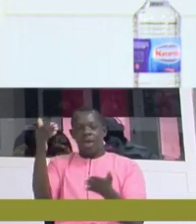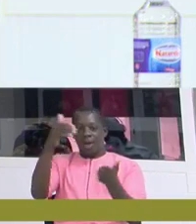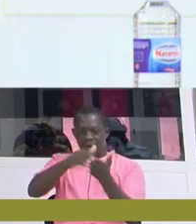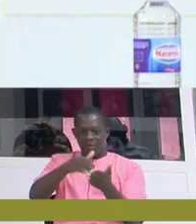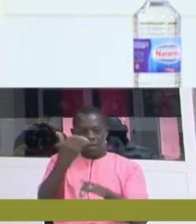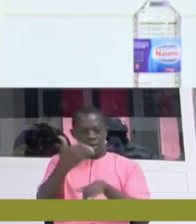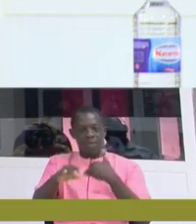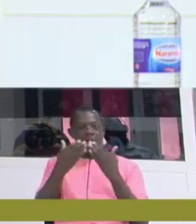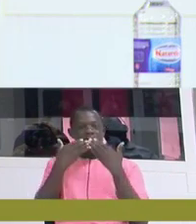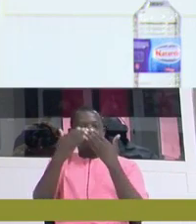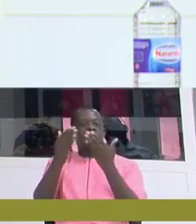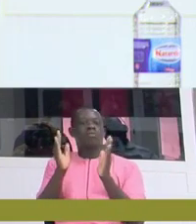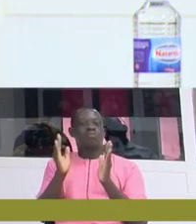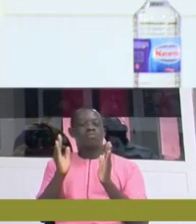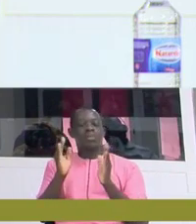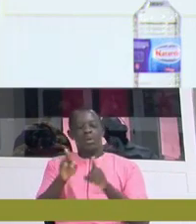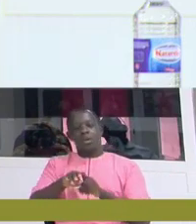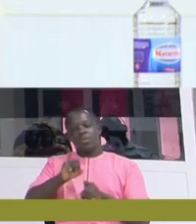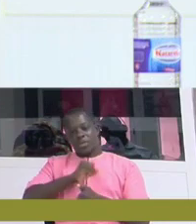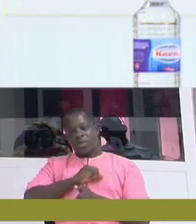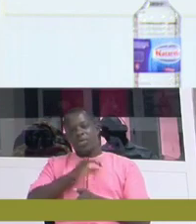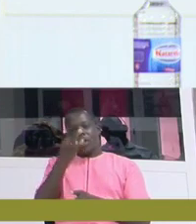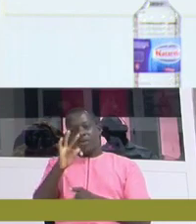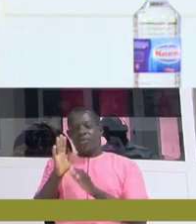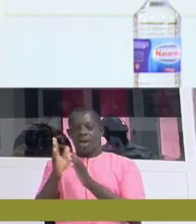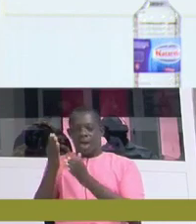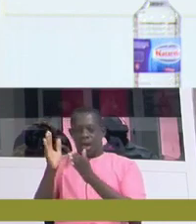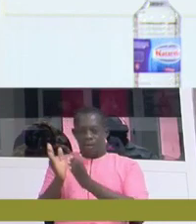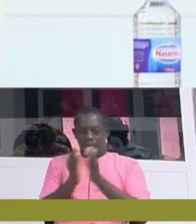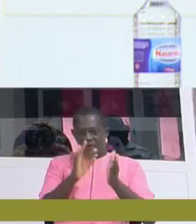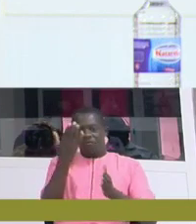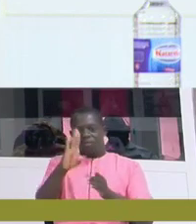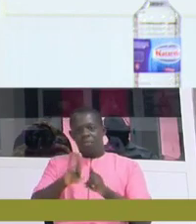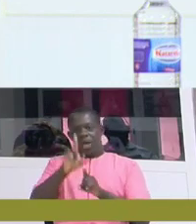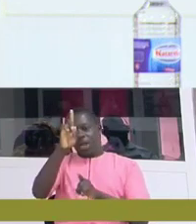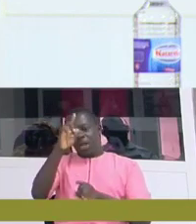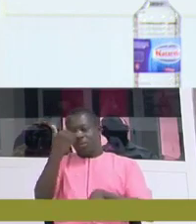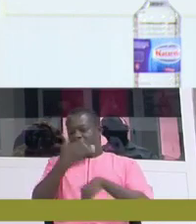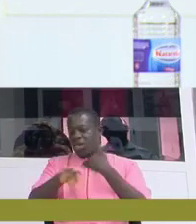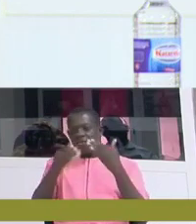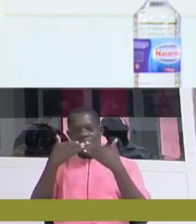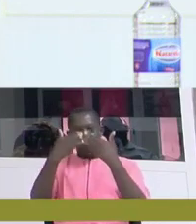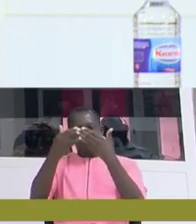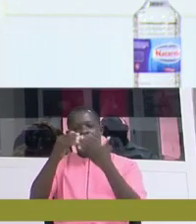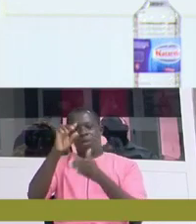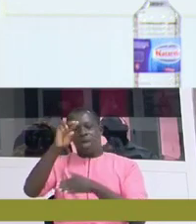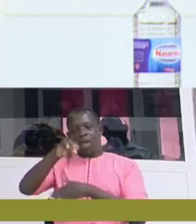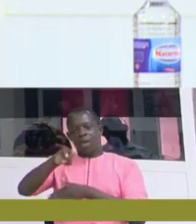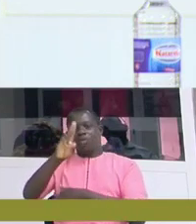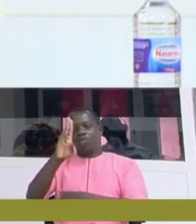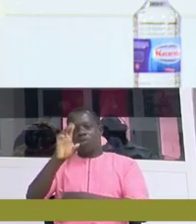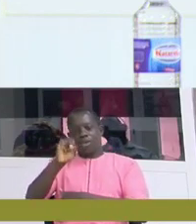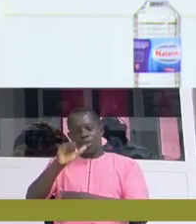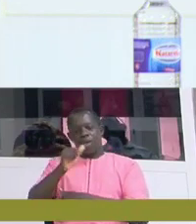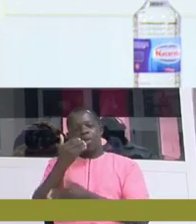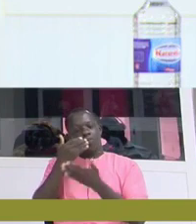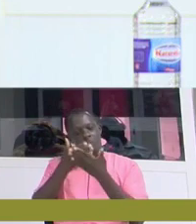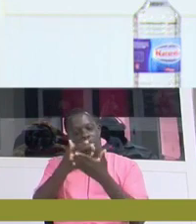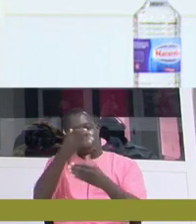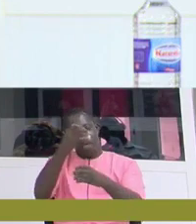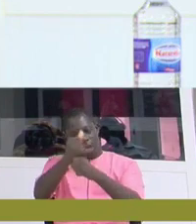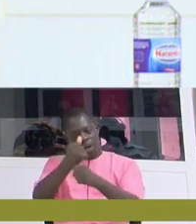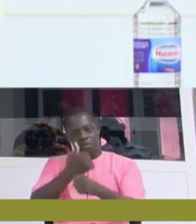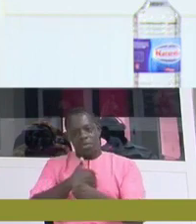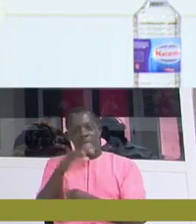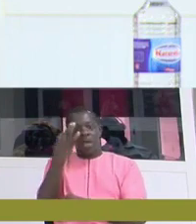not be aware of anything. I told him, apart from God, I will not tell you. I said,